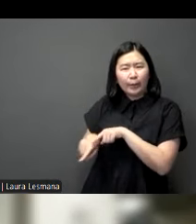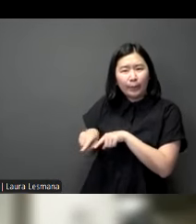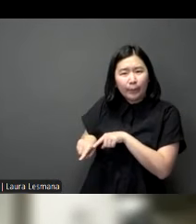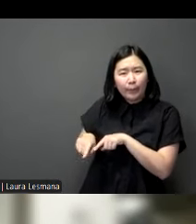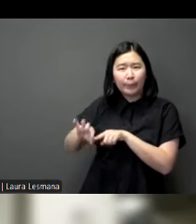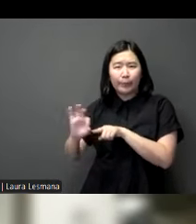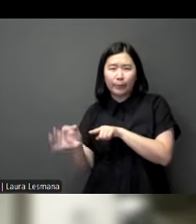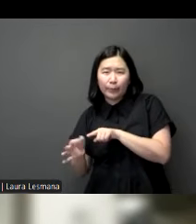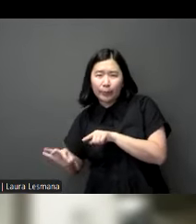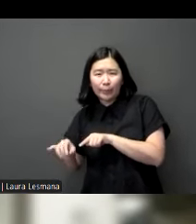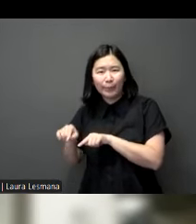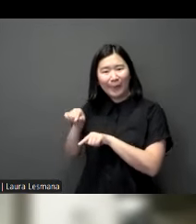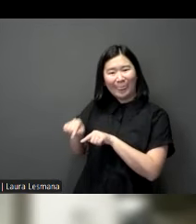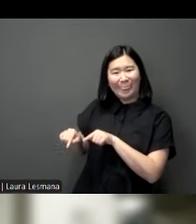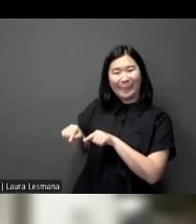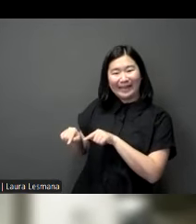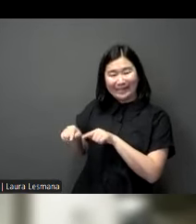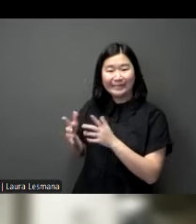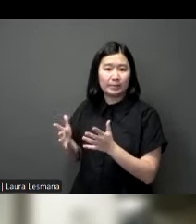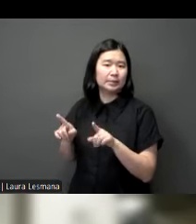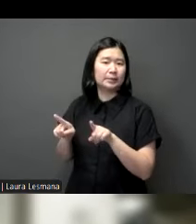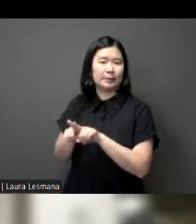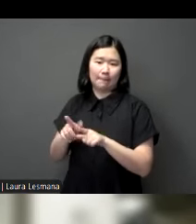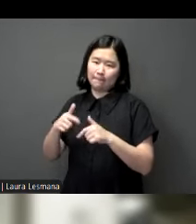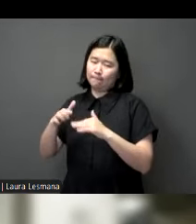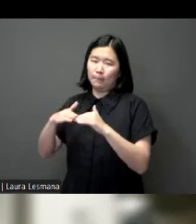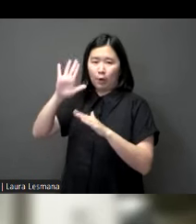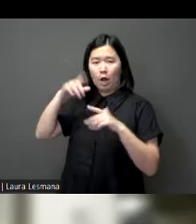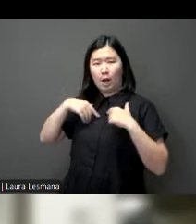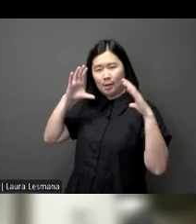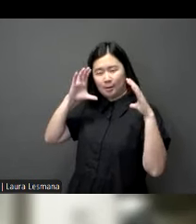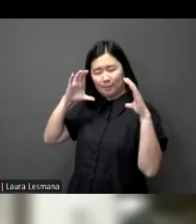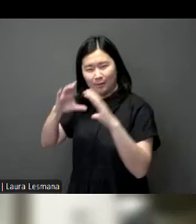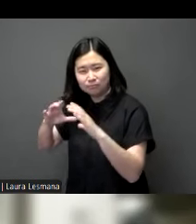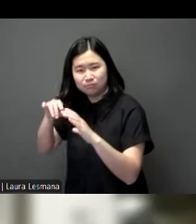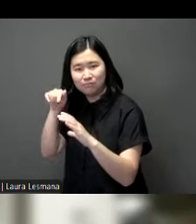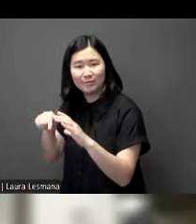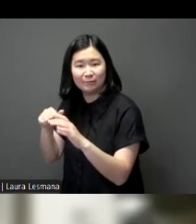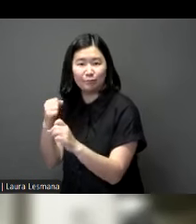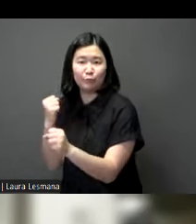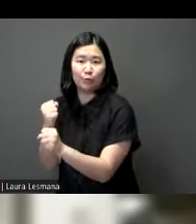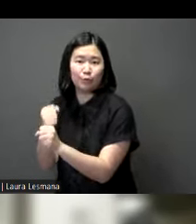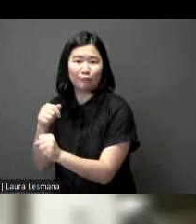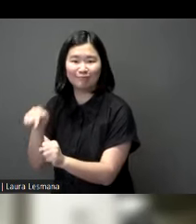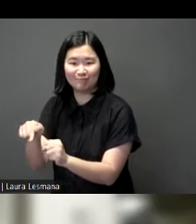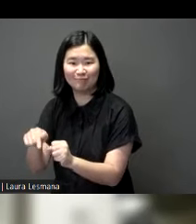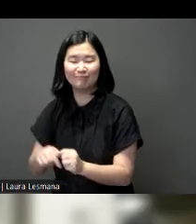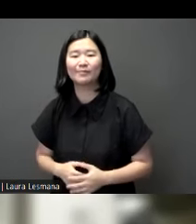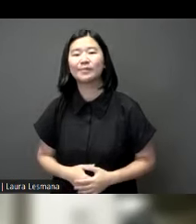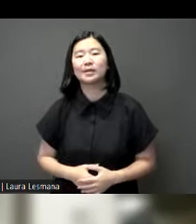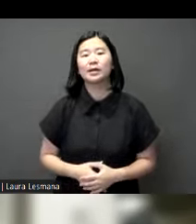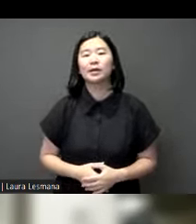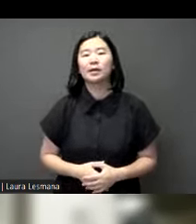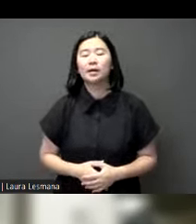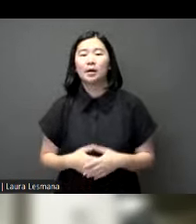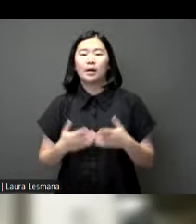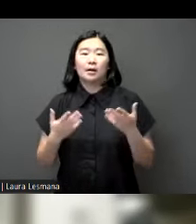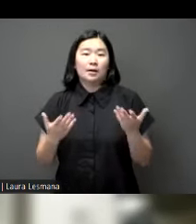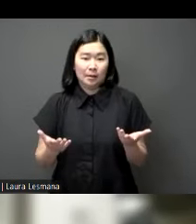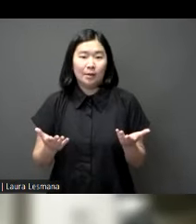theory. I was telling you, we have 3 members. We have this in the national areas. We are divided